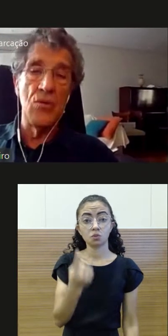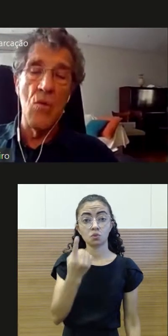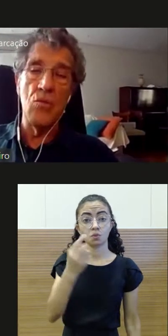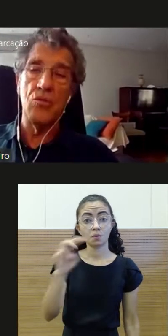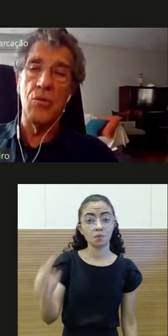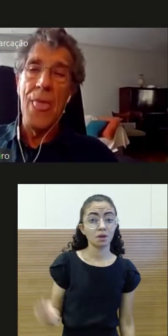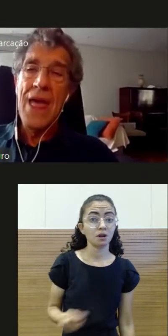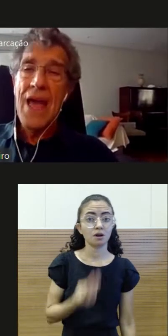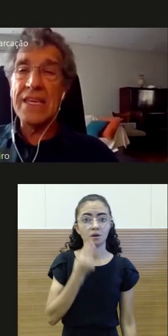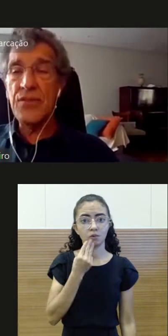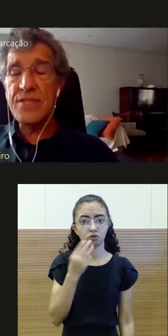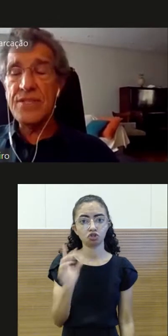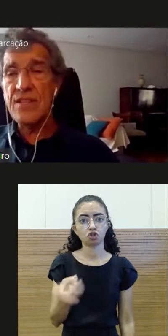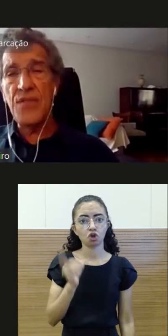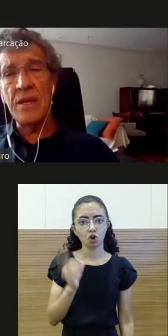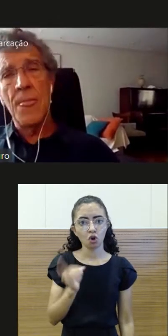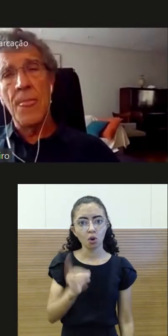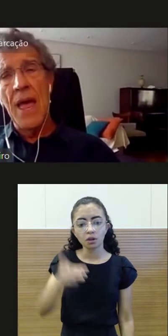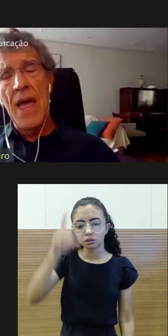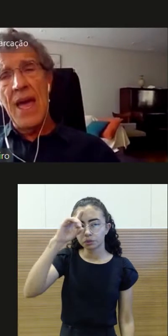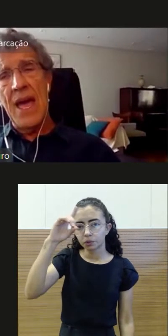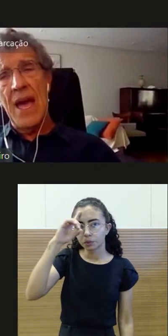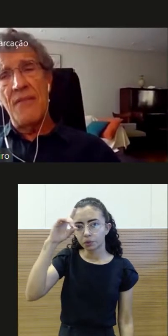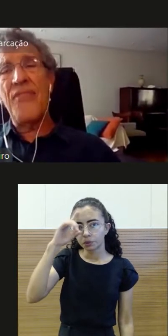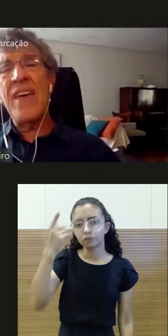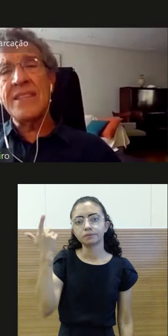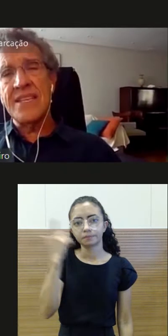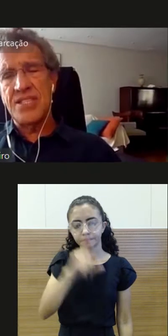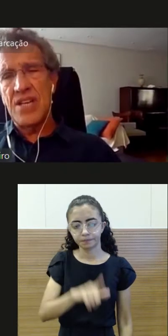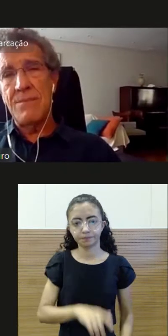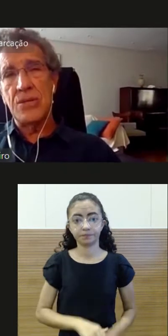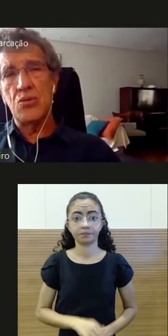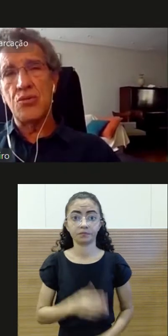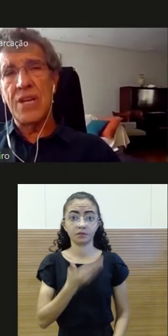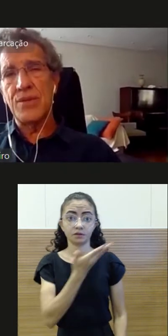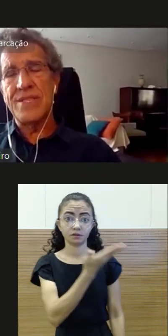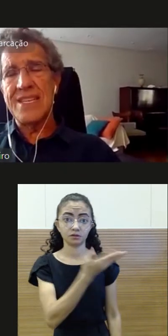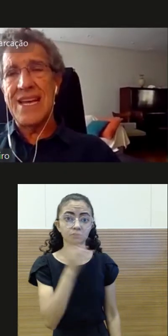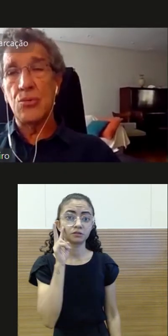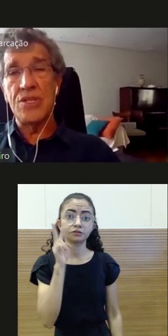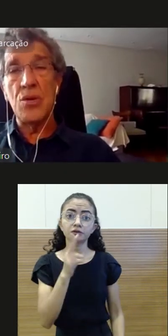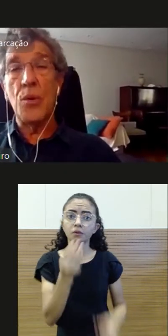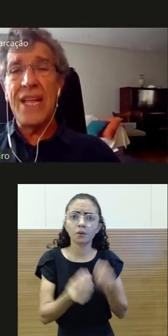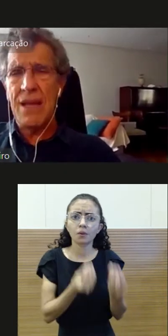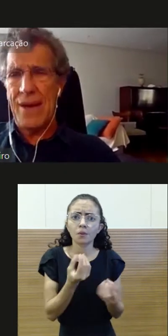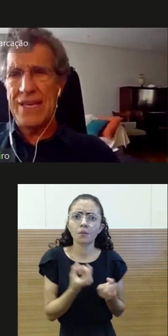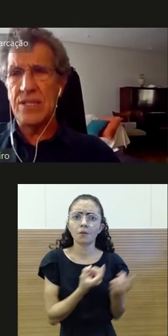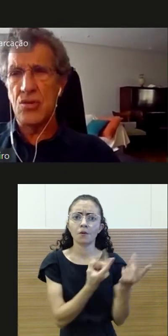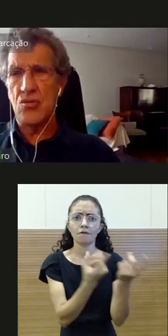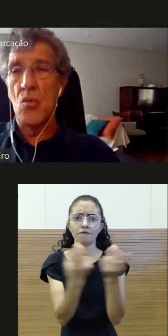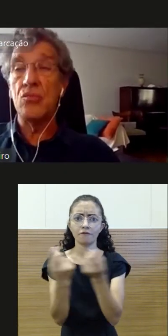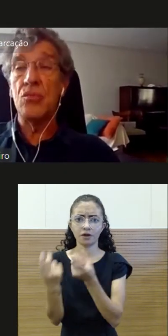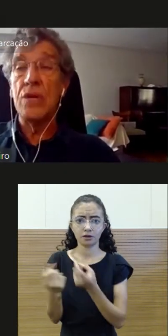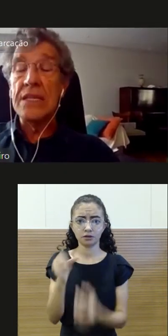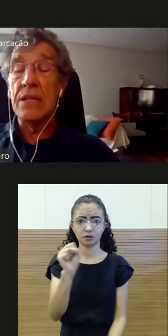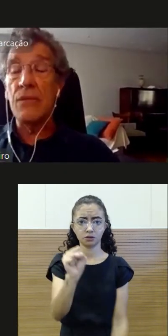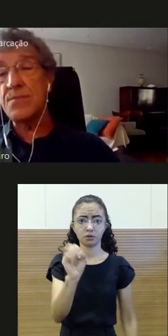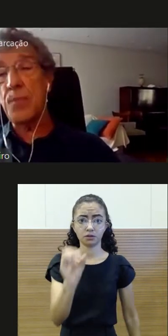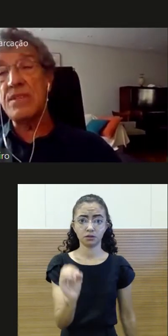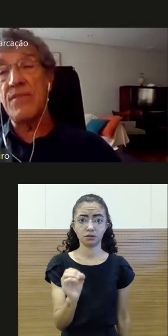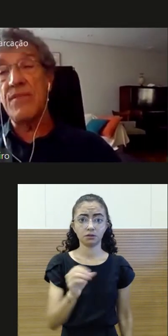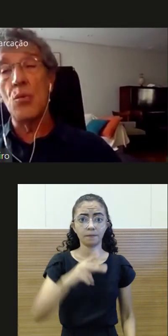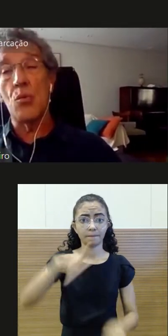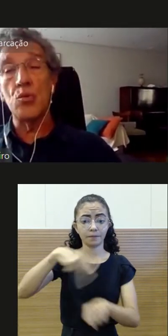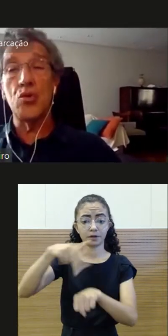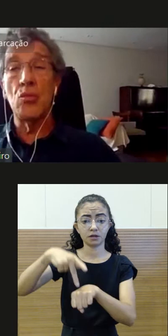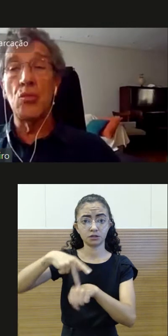US dollars in the world. And that you see the ultra processed sales in 80